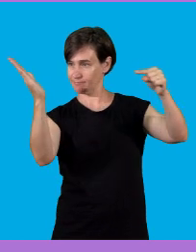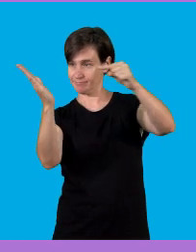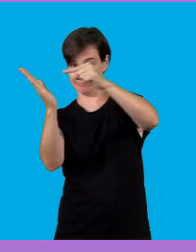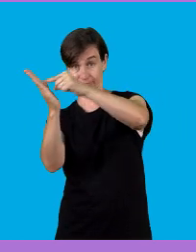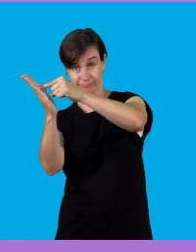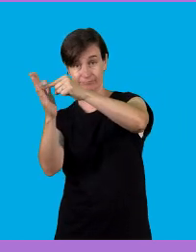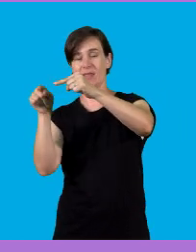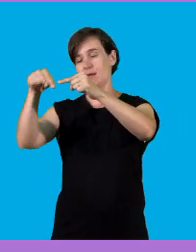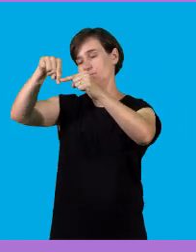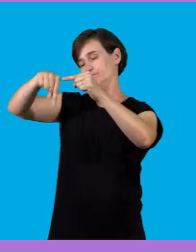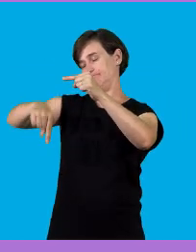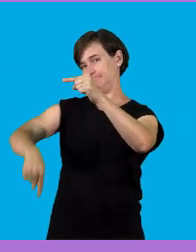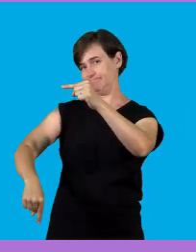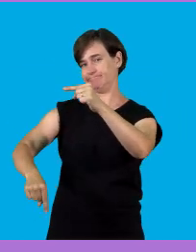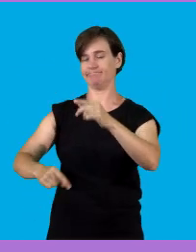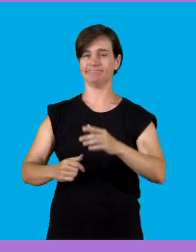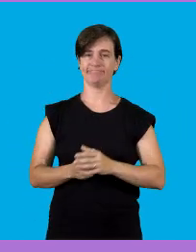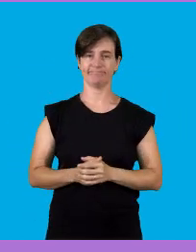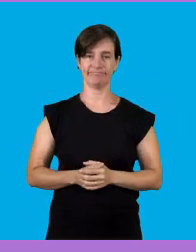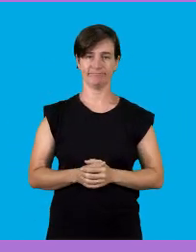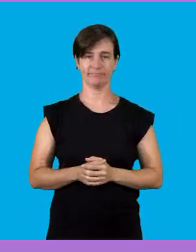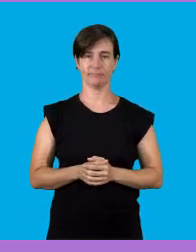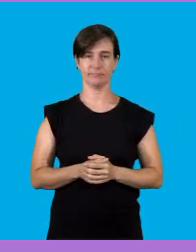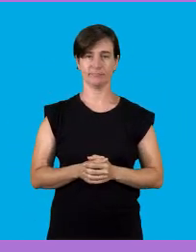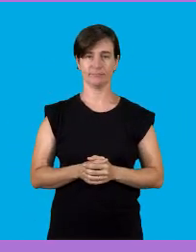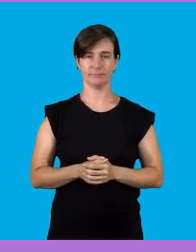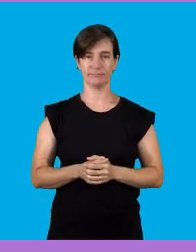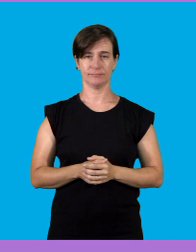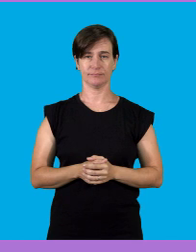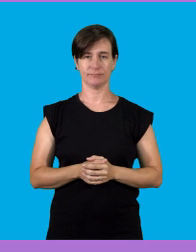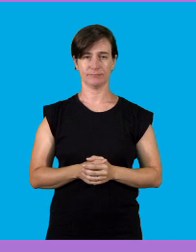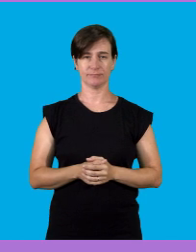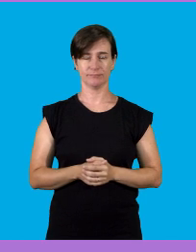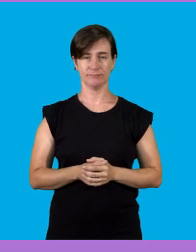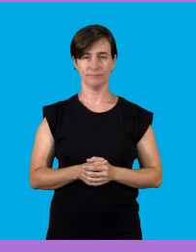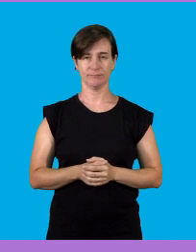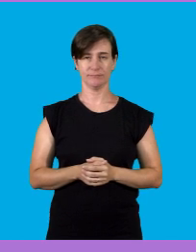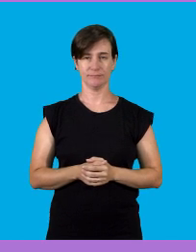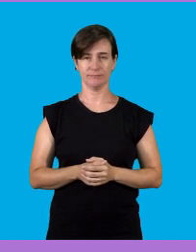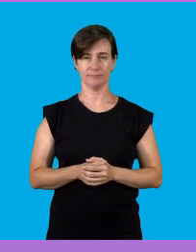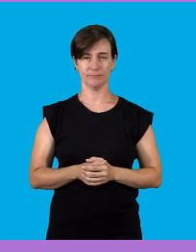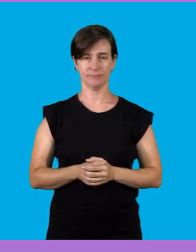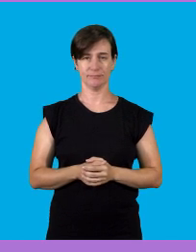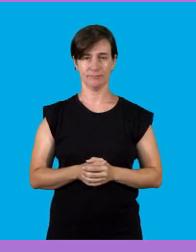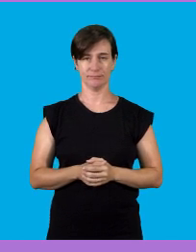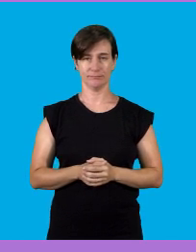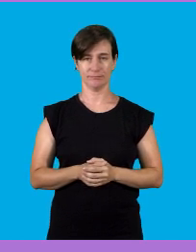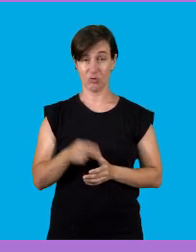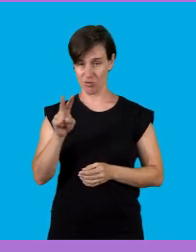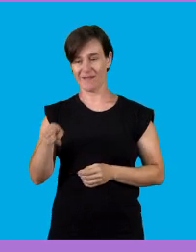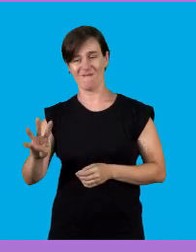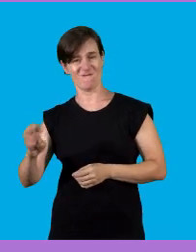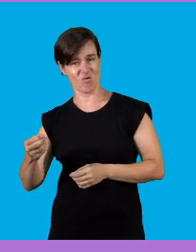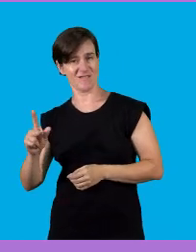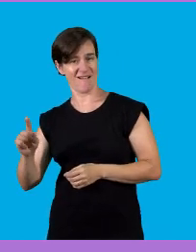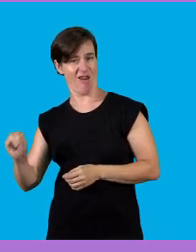or intersect with the straight line. I went down vertically and I saw, okay, that takes me to 40